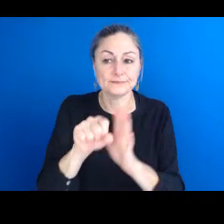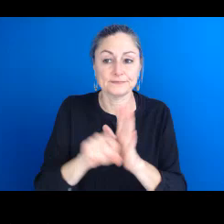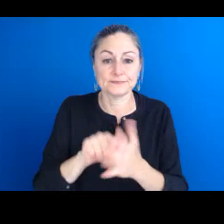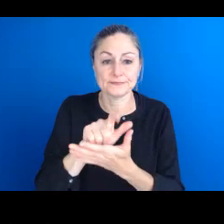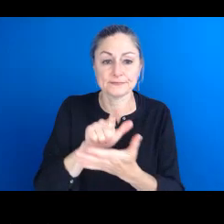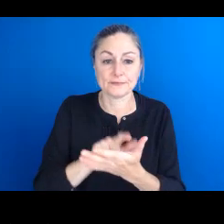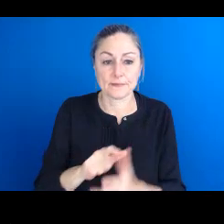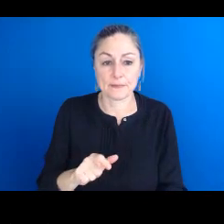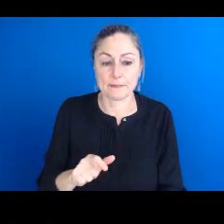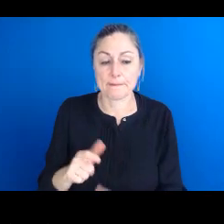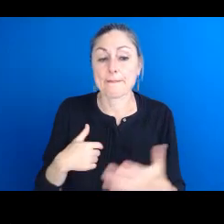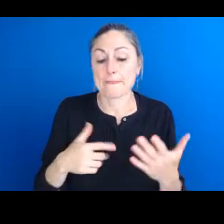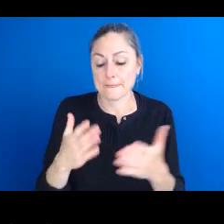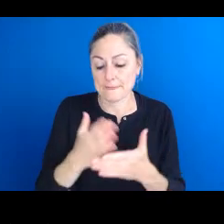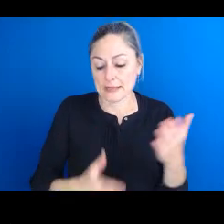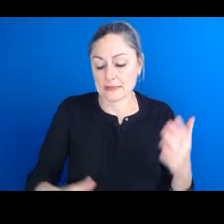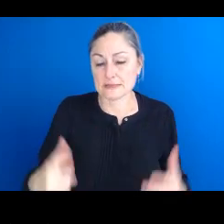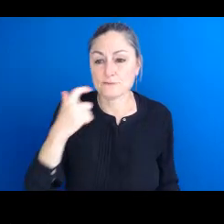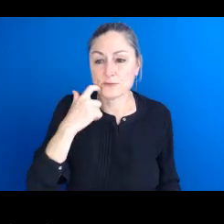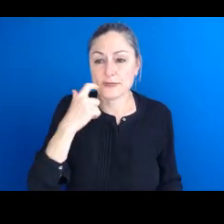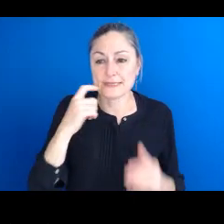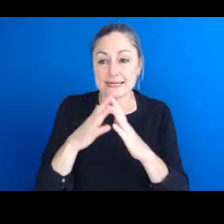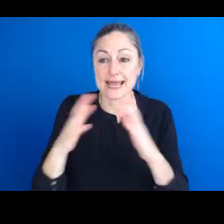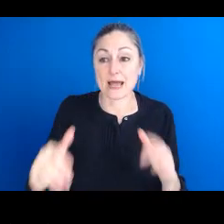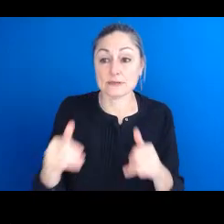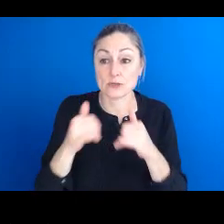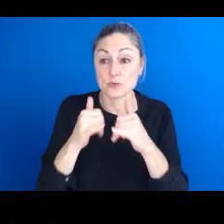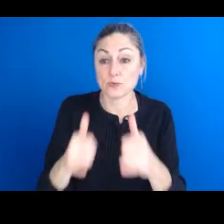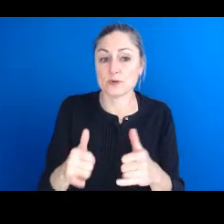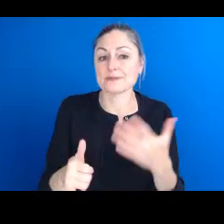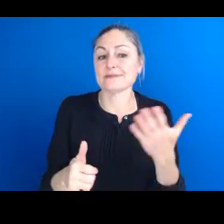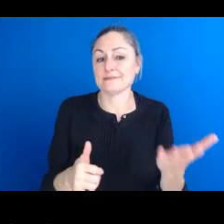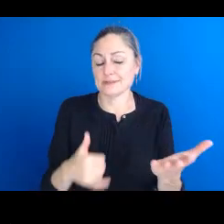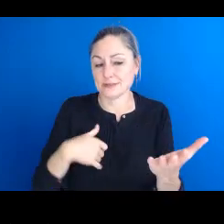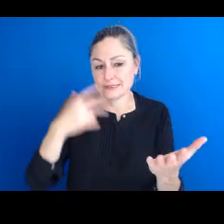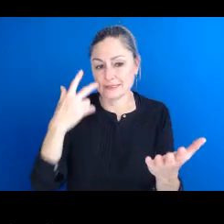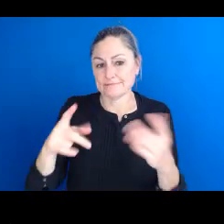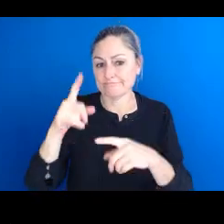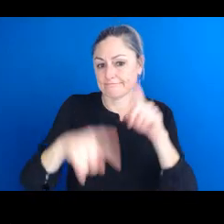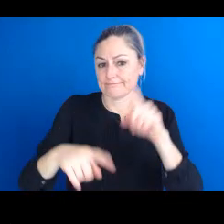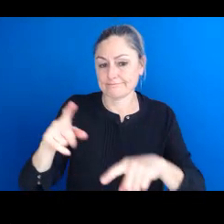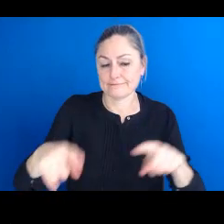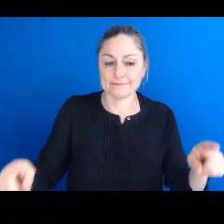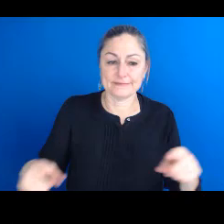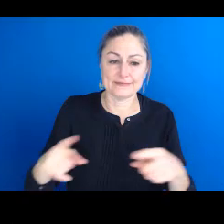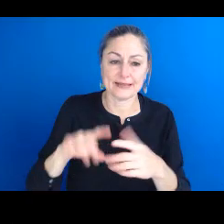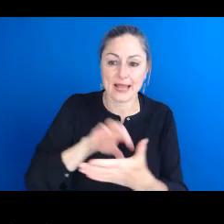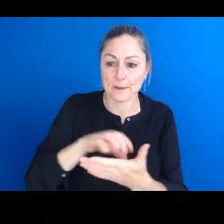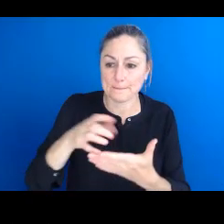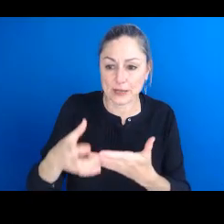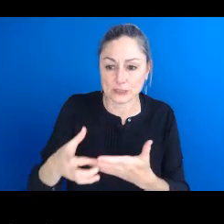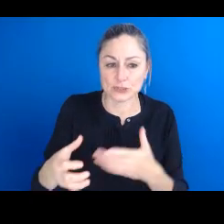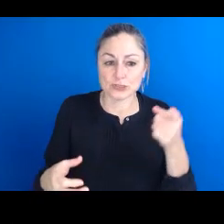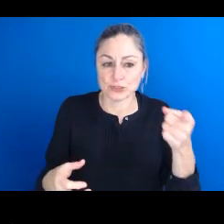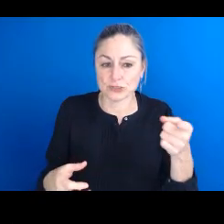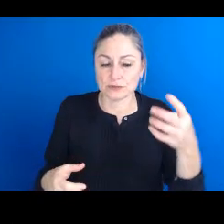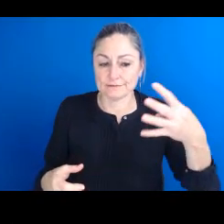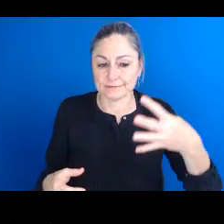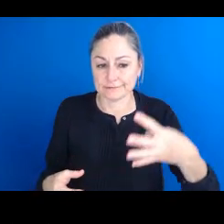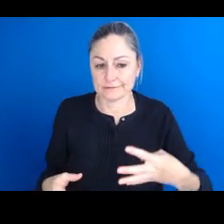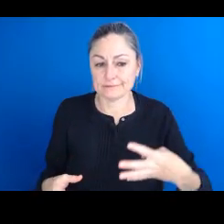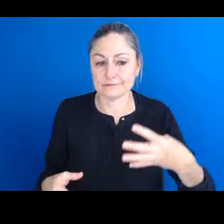There are a couple recent housing awards on the screen here, and you can see that it really varies in terms of amounts, in terms of